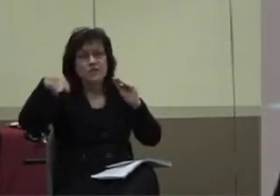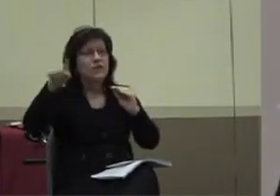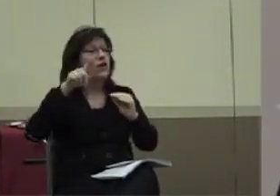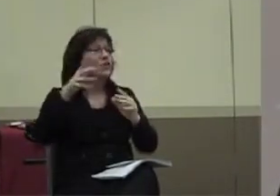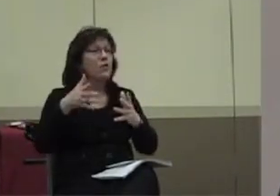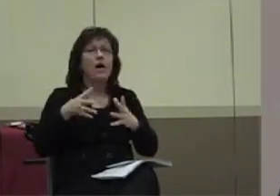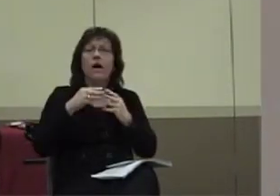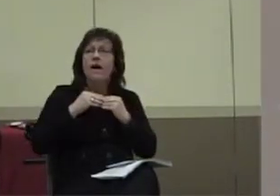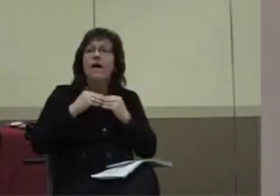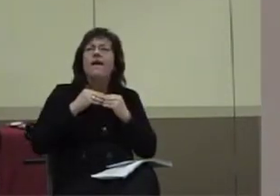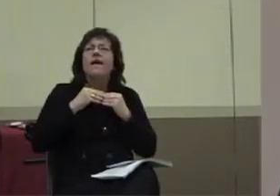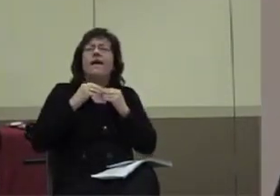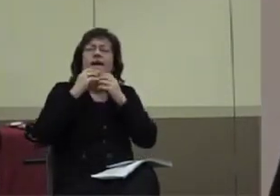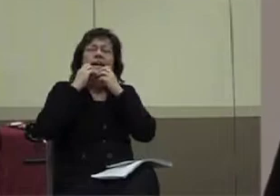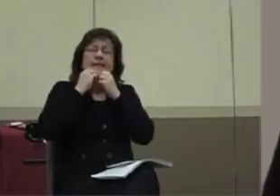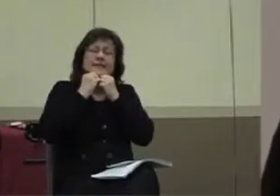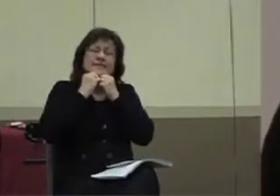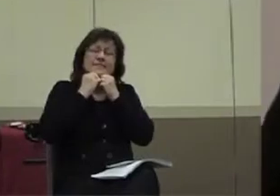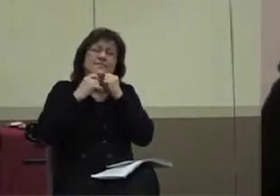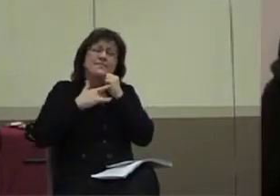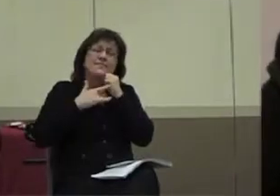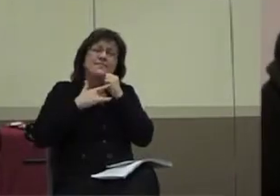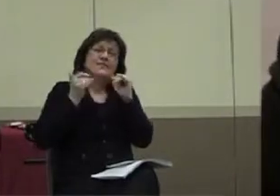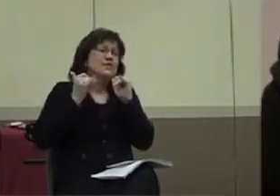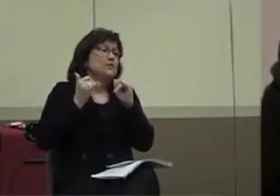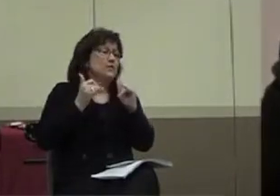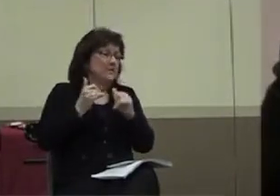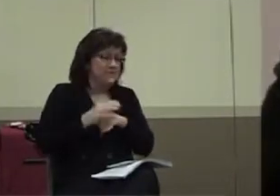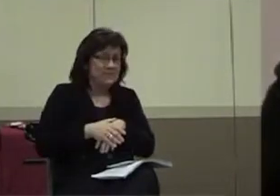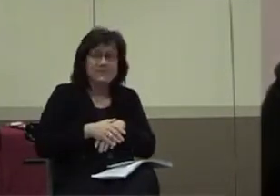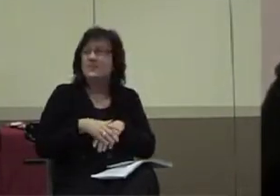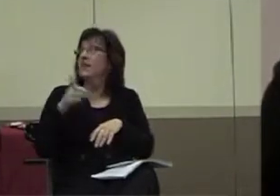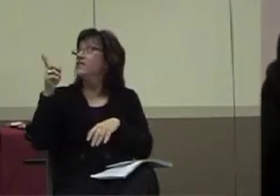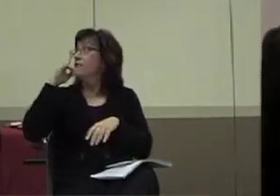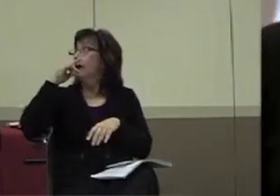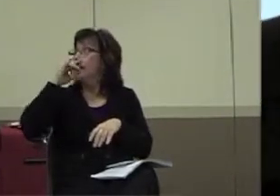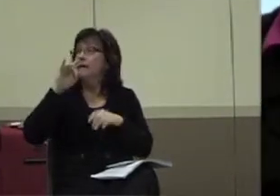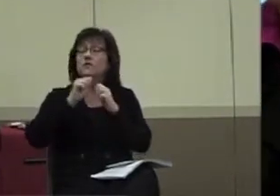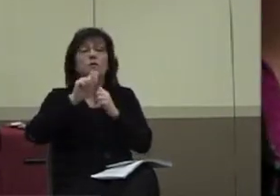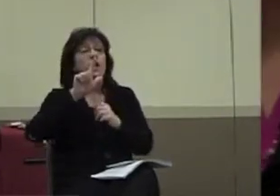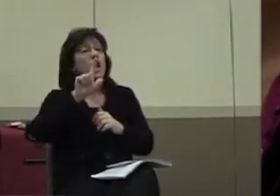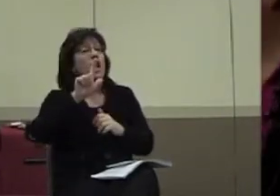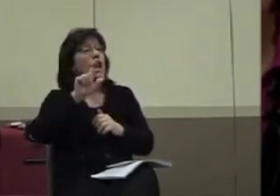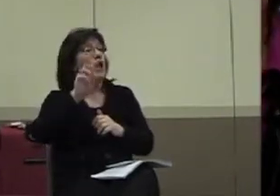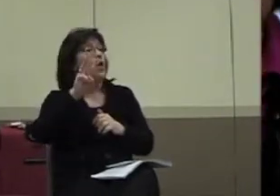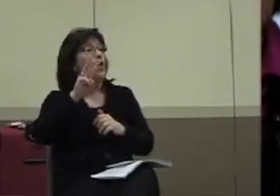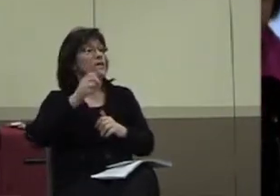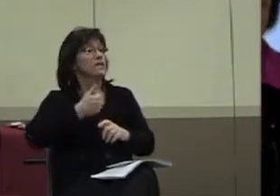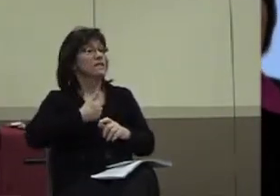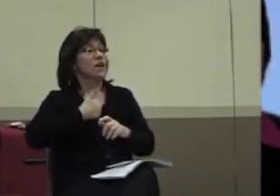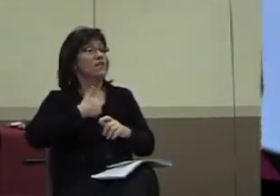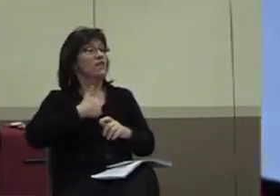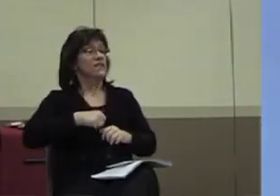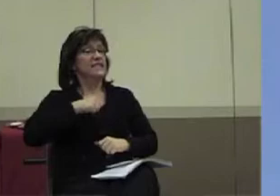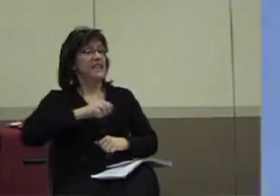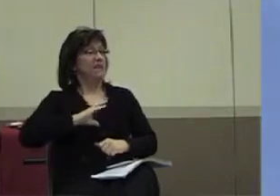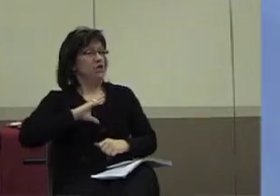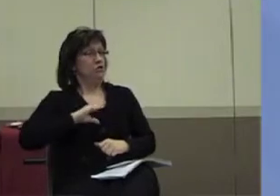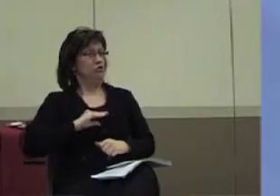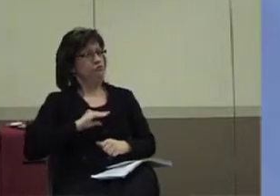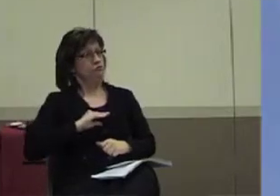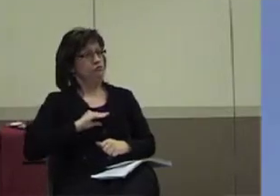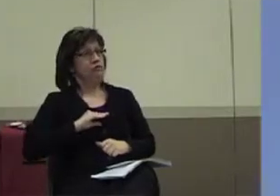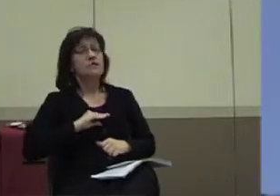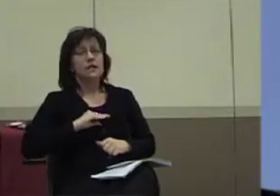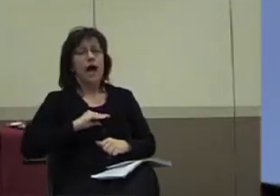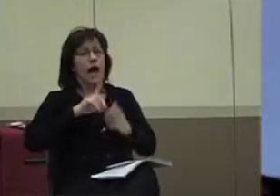and dear to your heart as well. And so this is for kids with low self-esteem. I looked up the